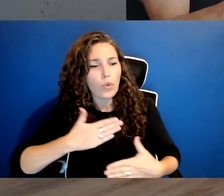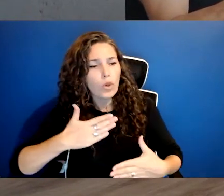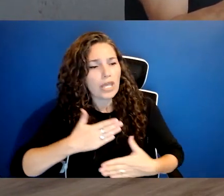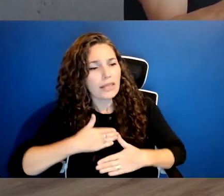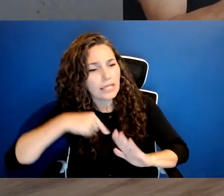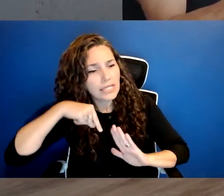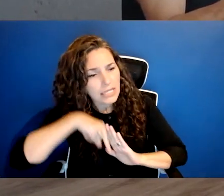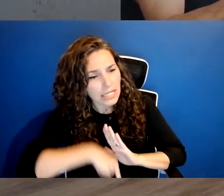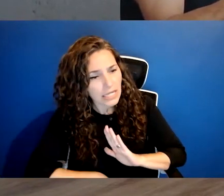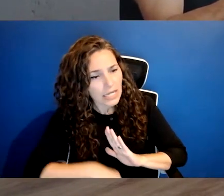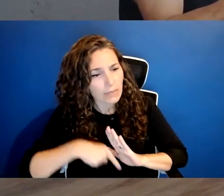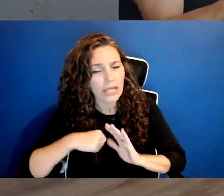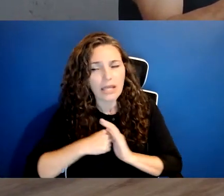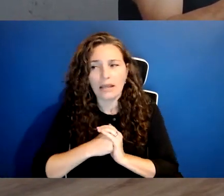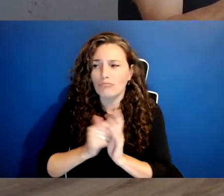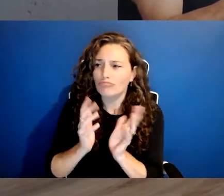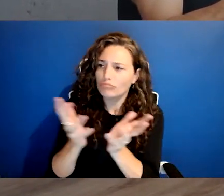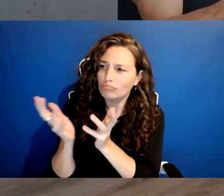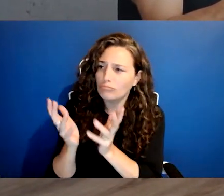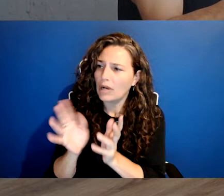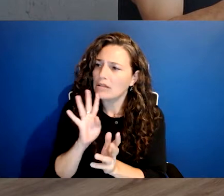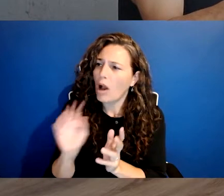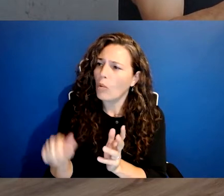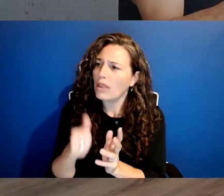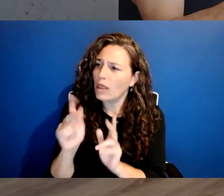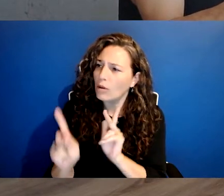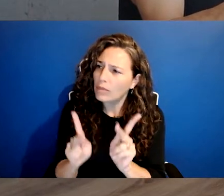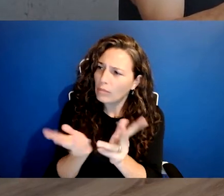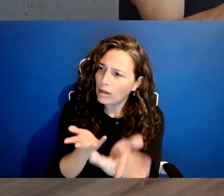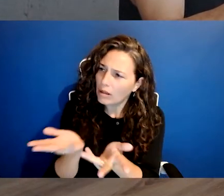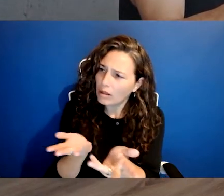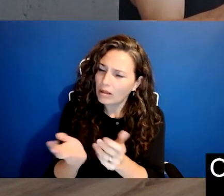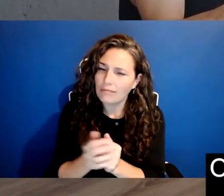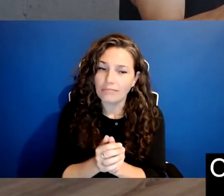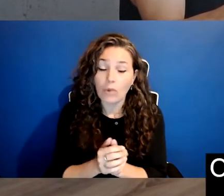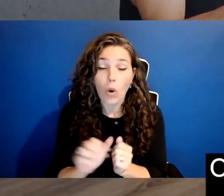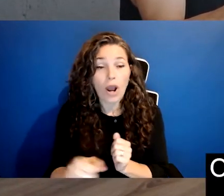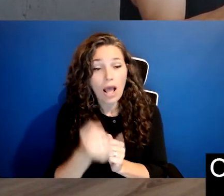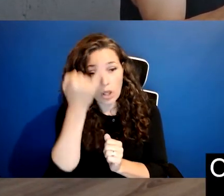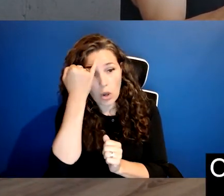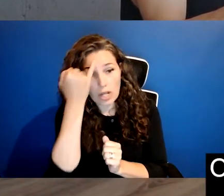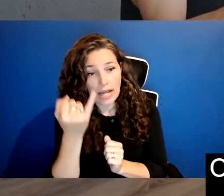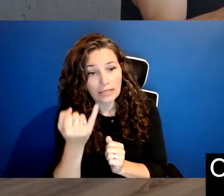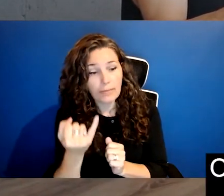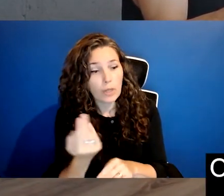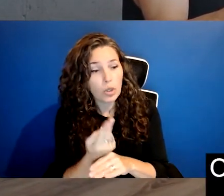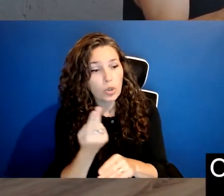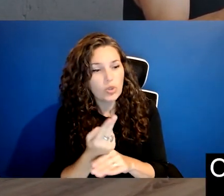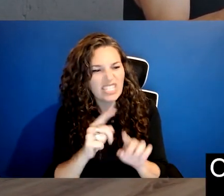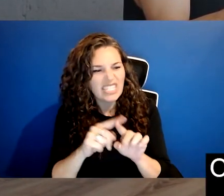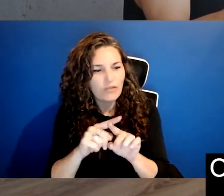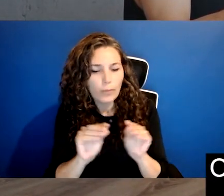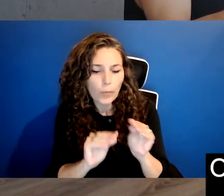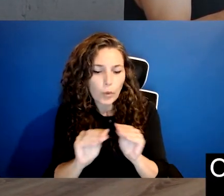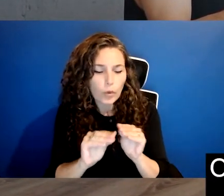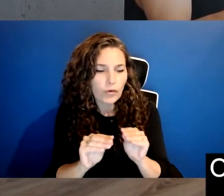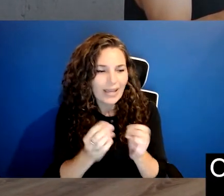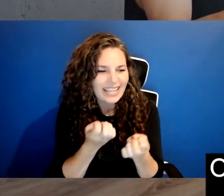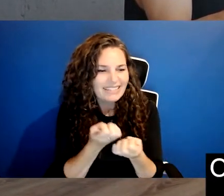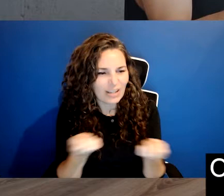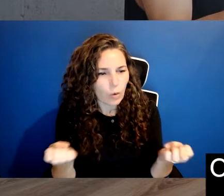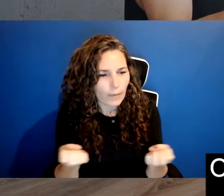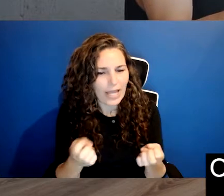Breathe deeply. Talk with others. Other ideas are use fidget devices or